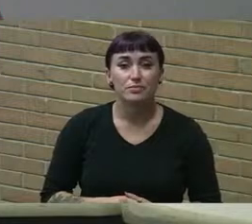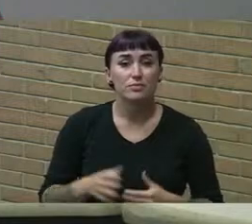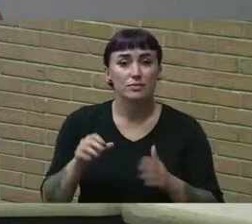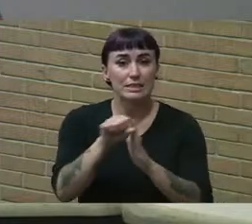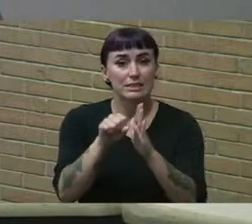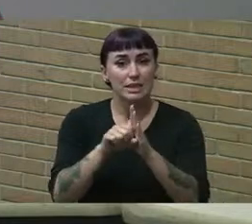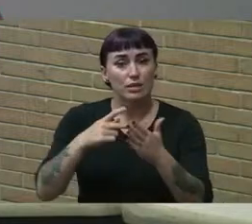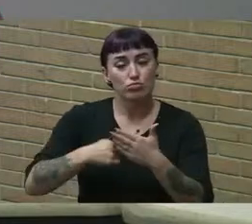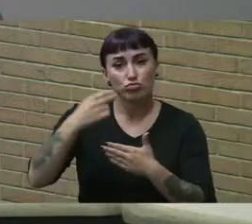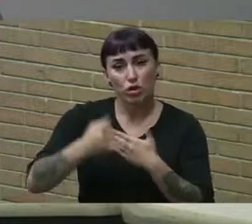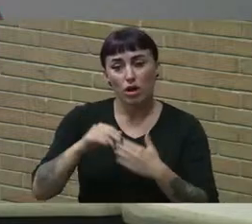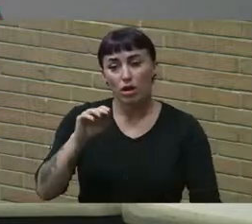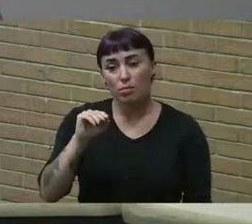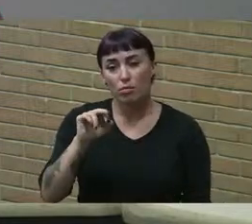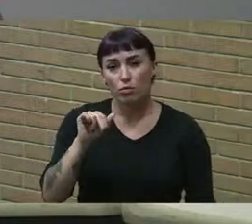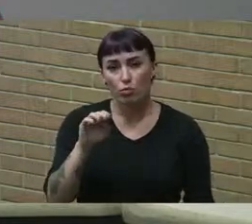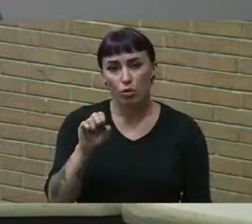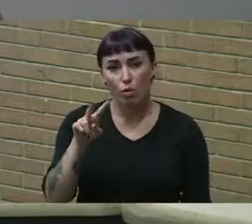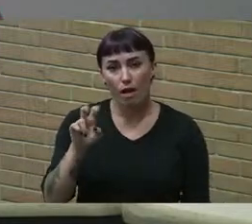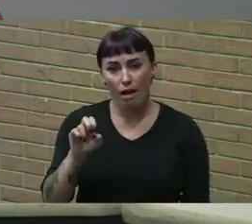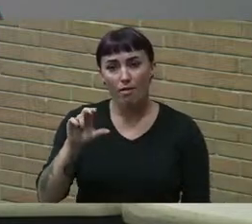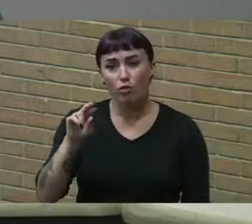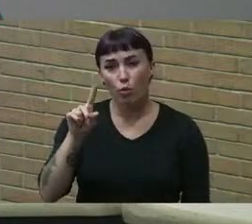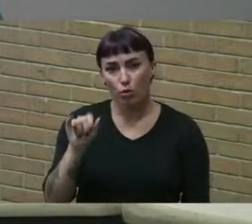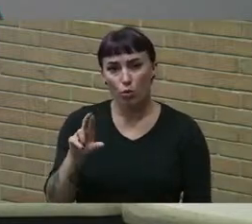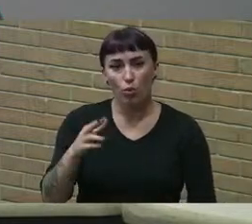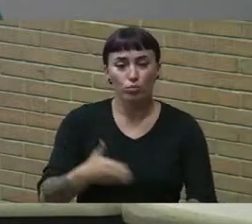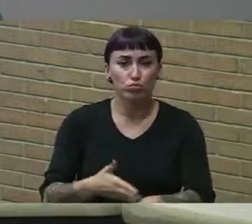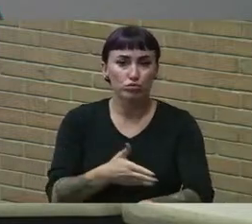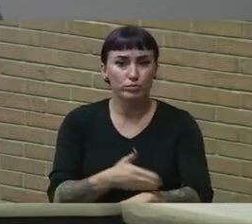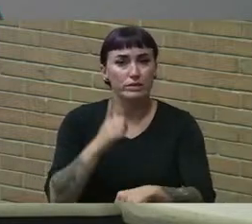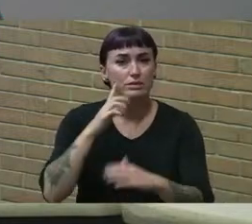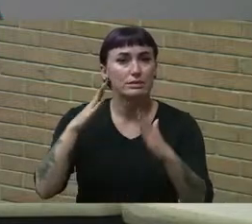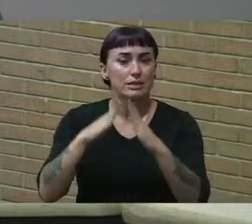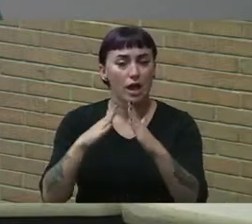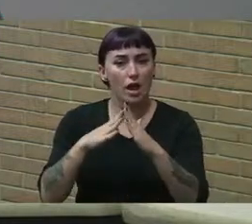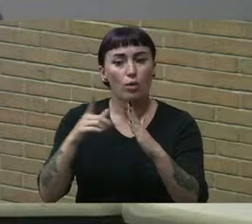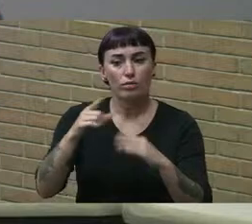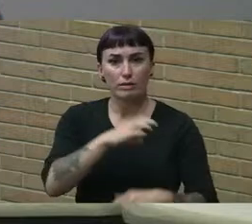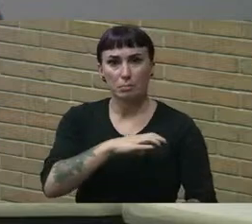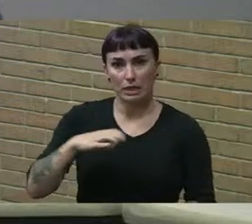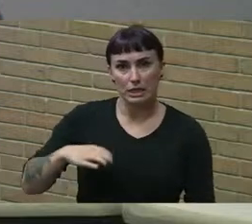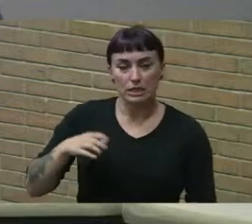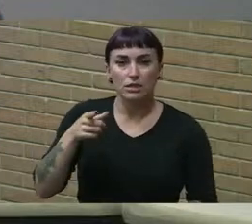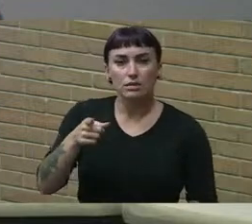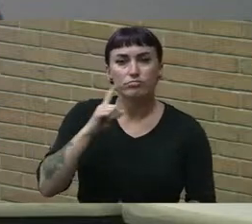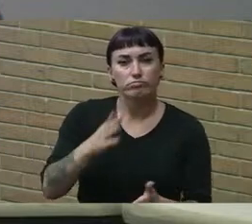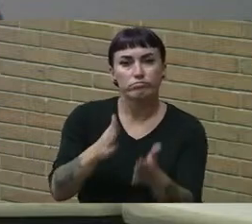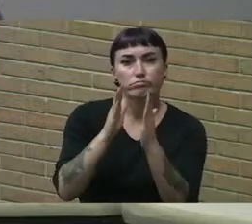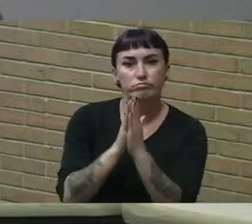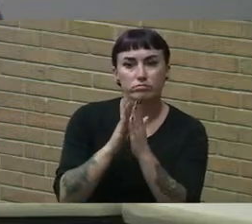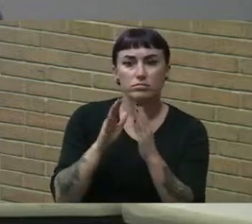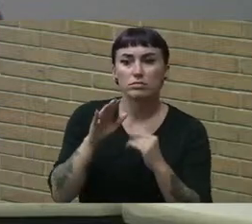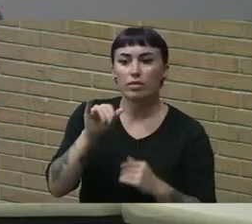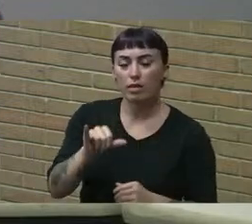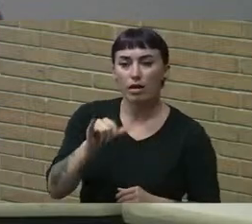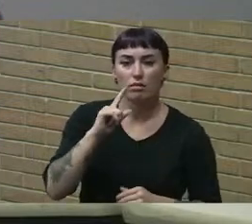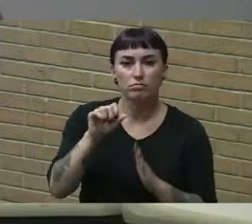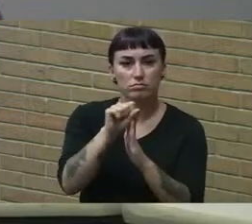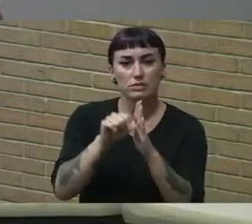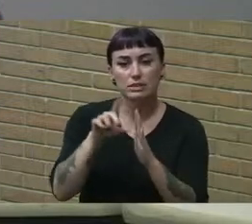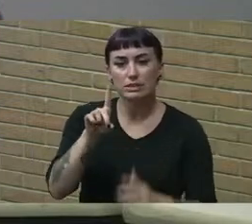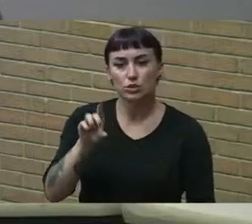State projects, the Monroe Avenue corridor improvements. The committee is requesting that